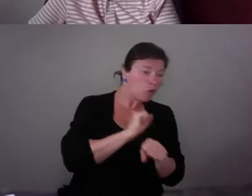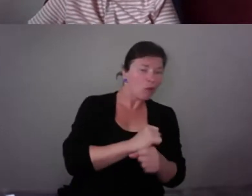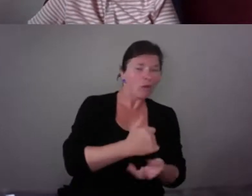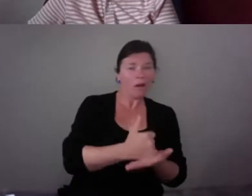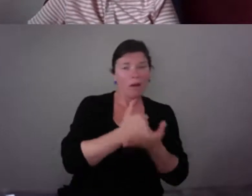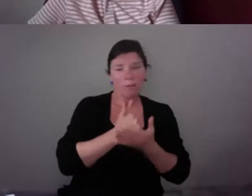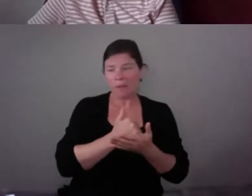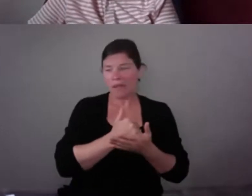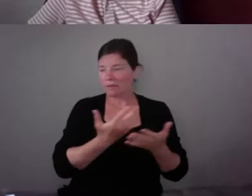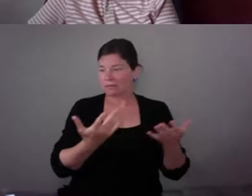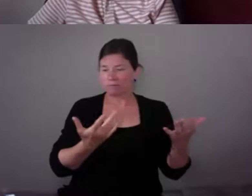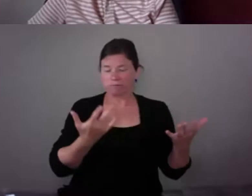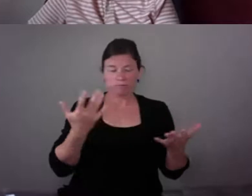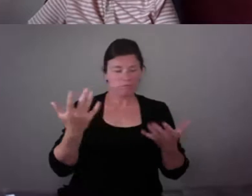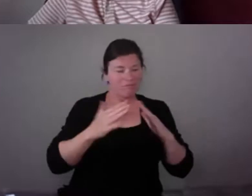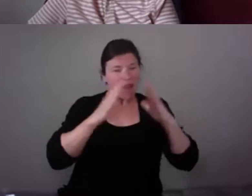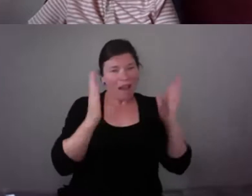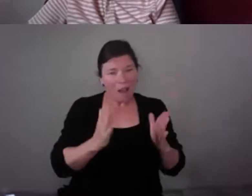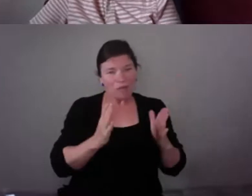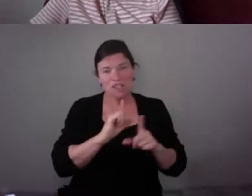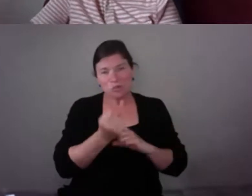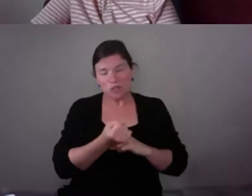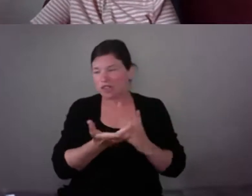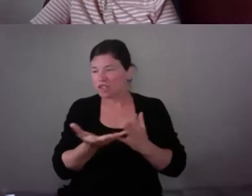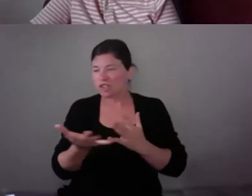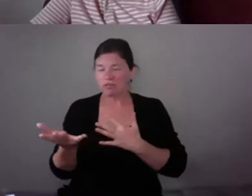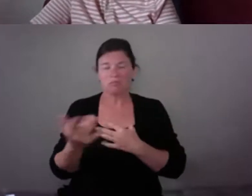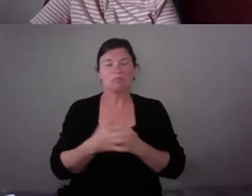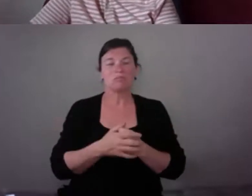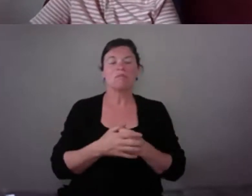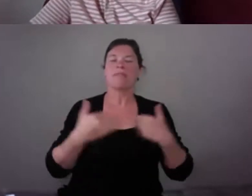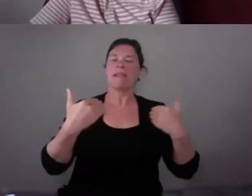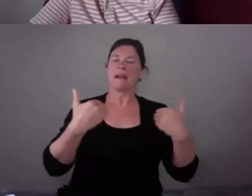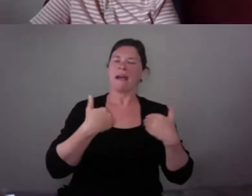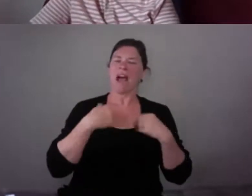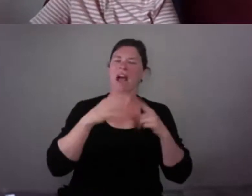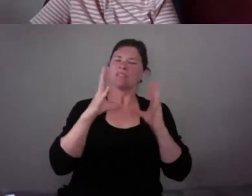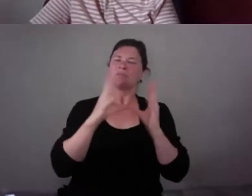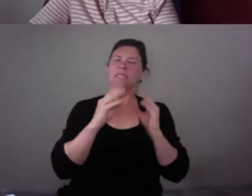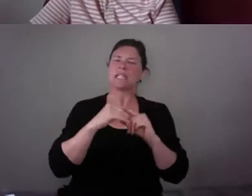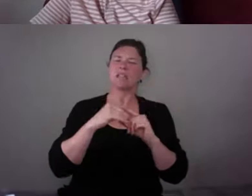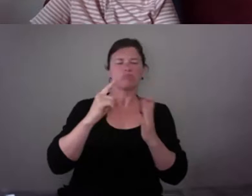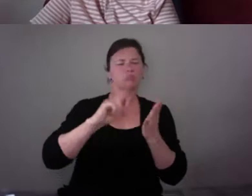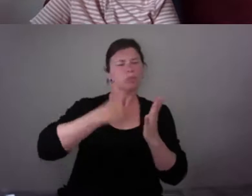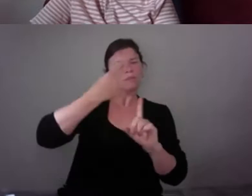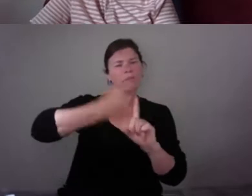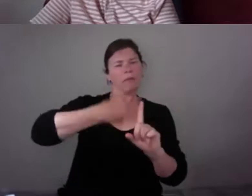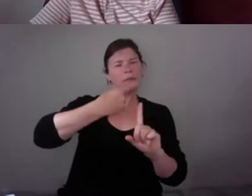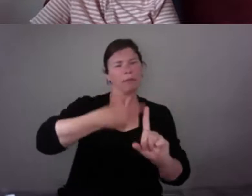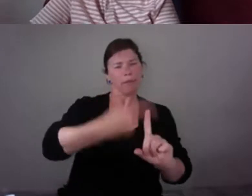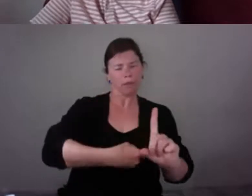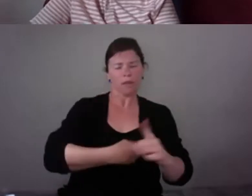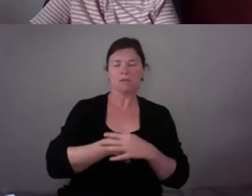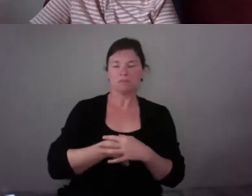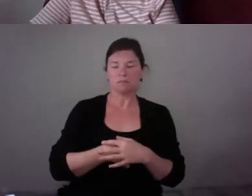help me with my housing, and we have meetings like once a month, and I come up with the